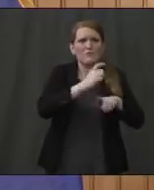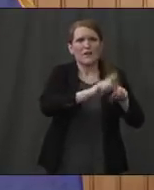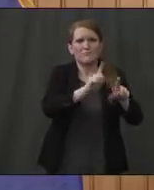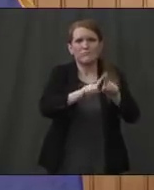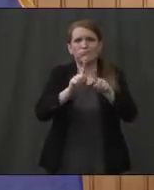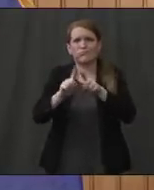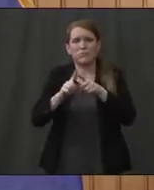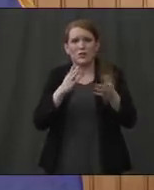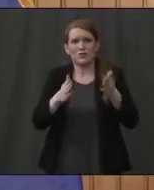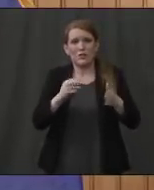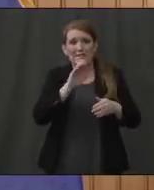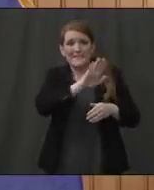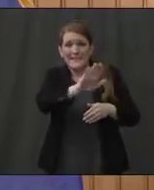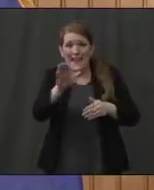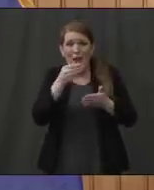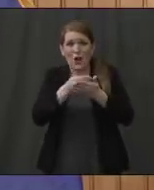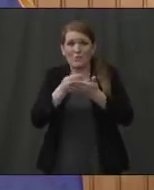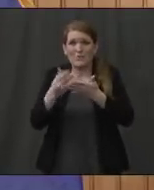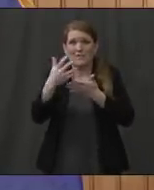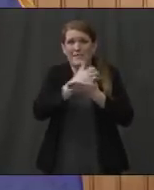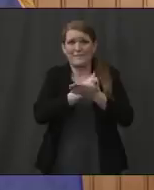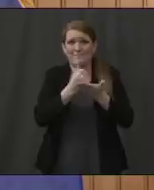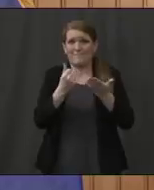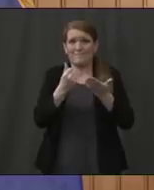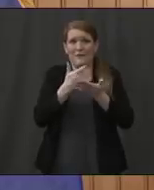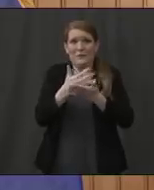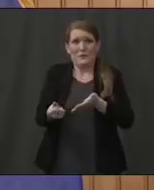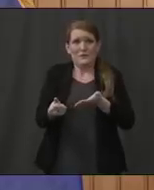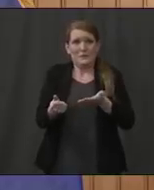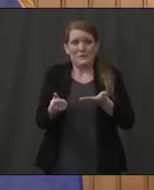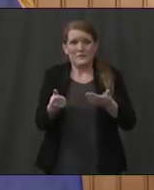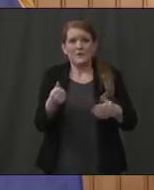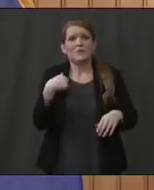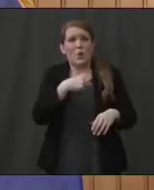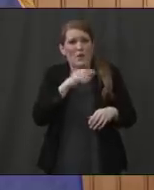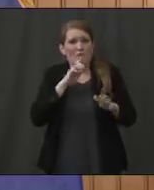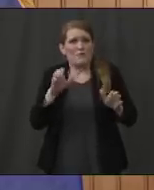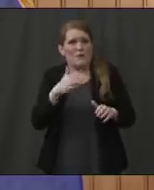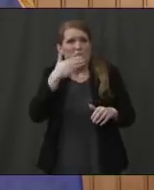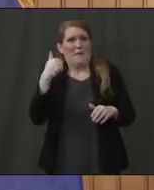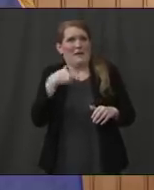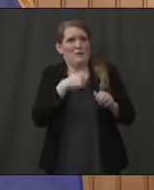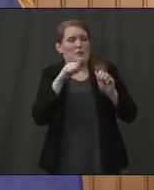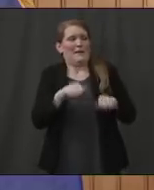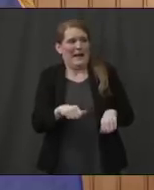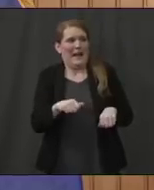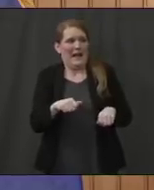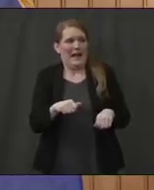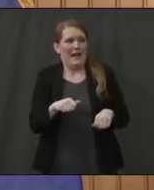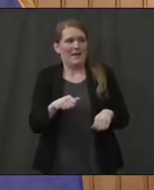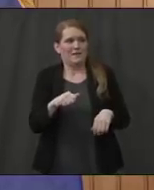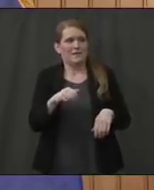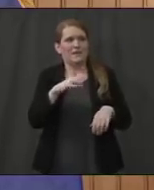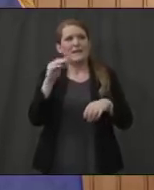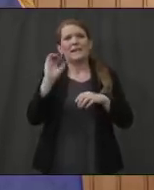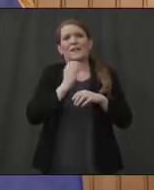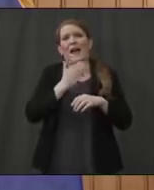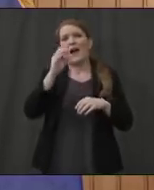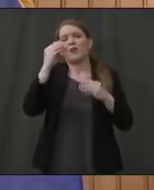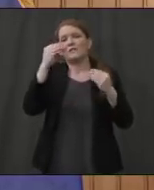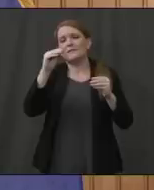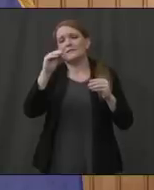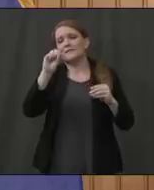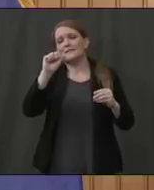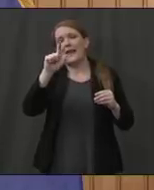doing what we can at the state level. We've extended the sales tax holiday another, I think it's 60 or 90 days. And